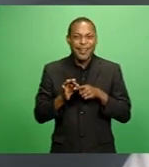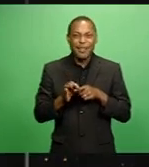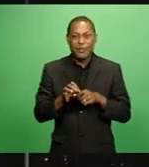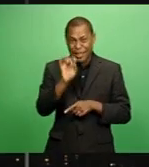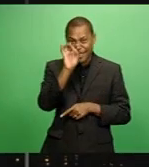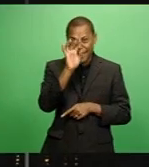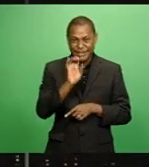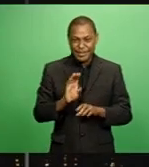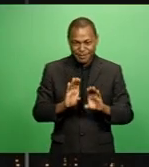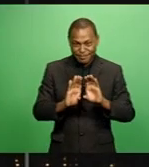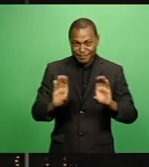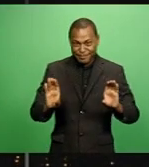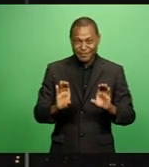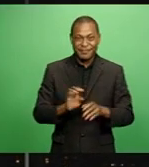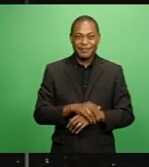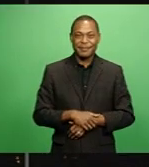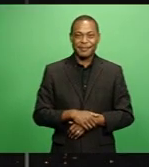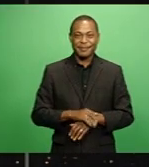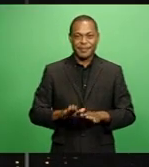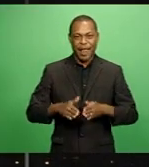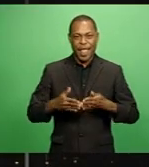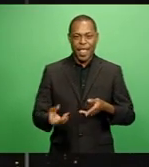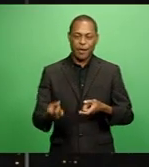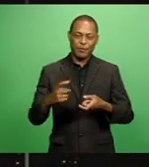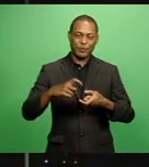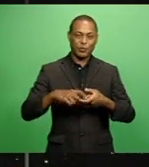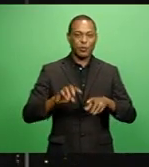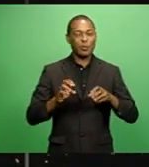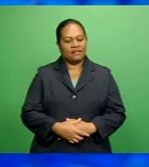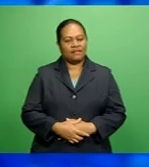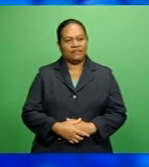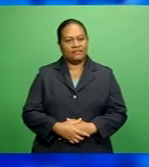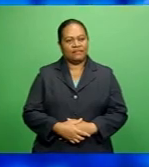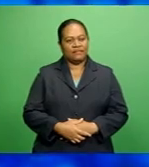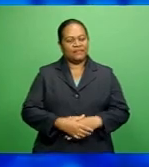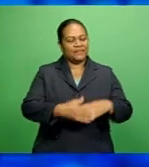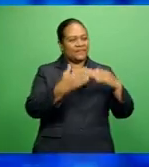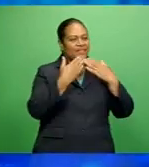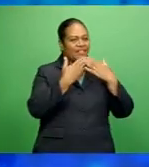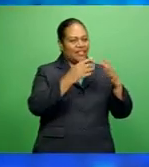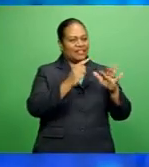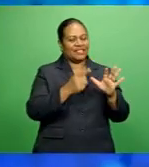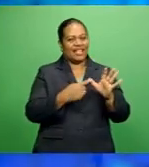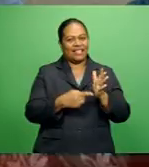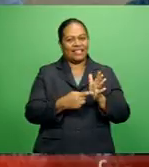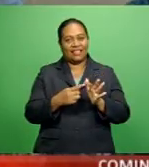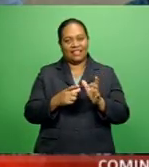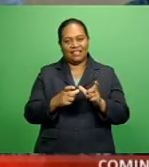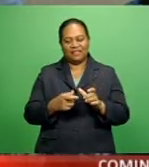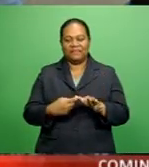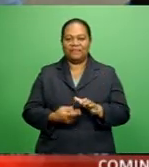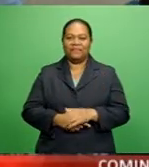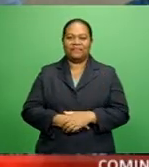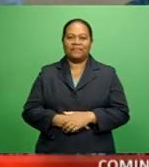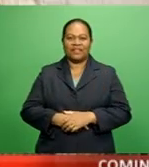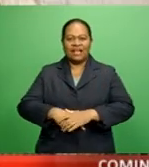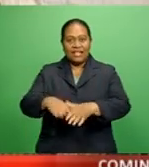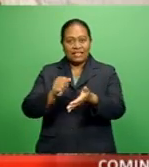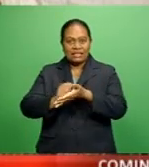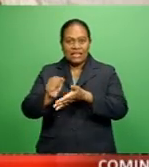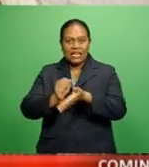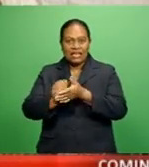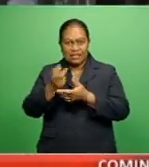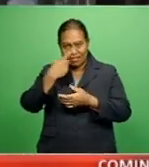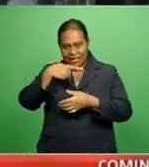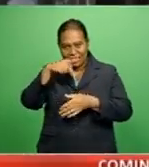eastern. And we join Kelly now with business. Thanks to Tether. Coming up, sales pick up